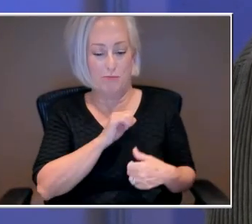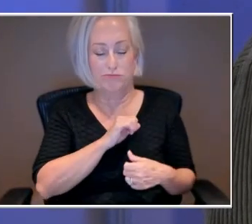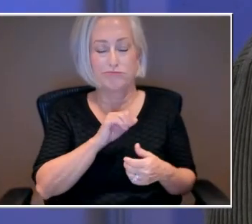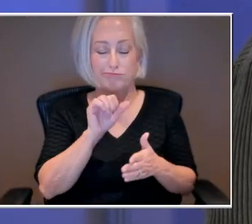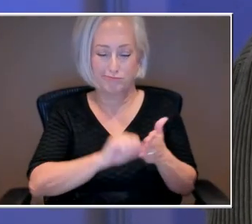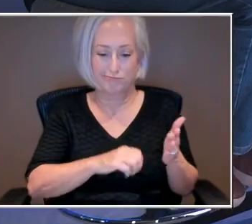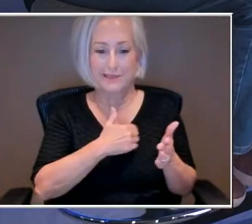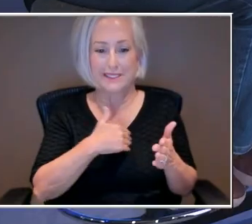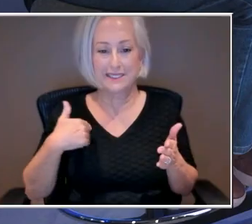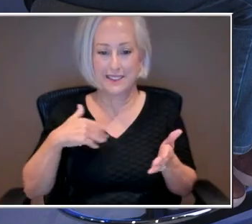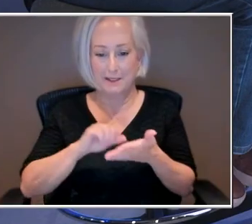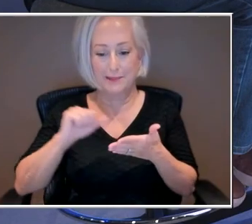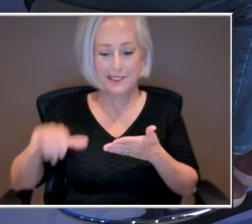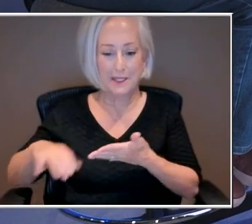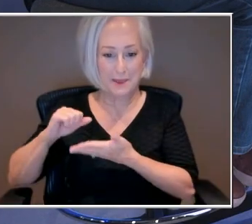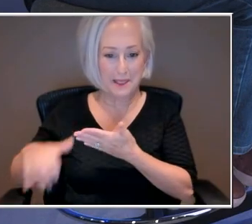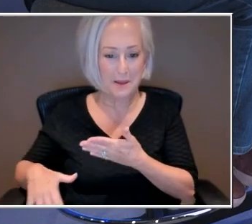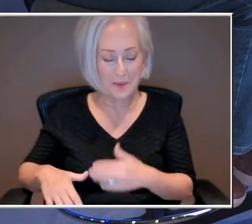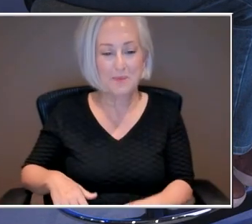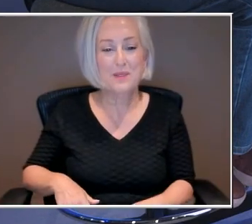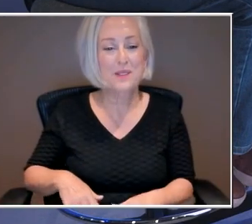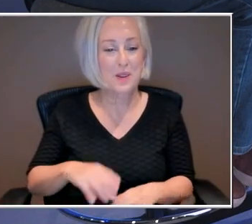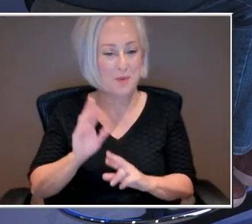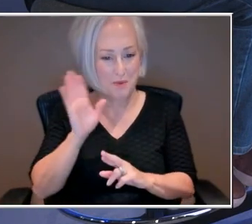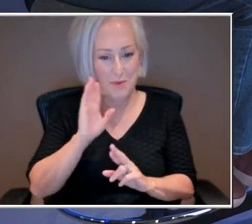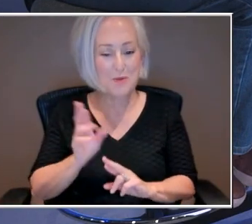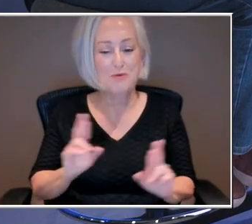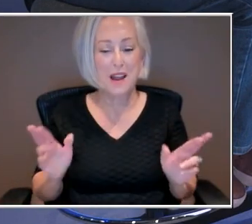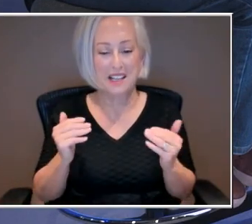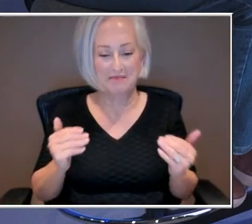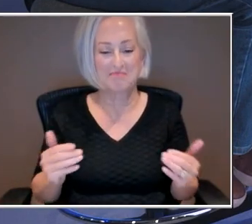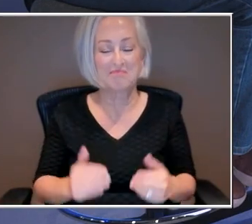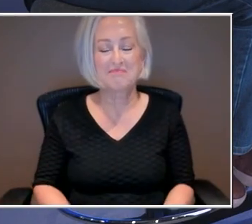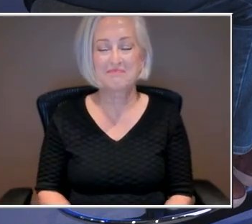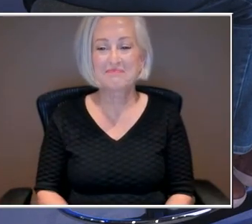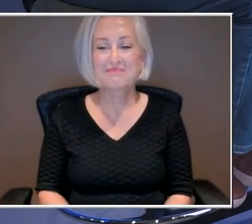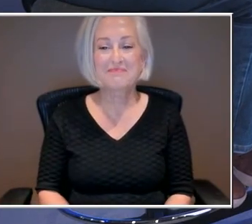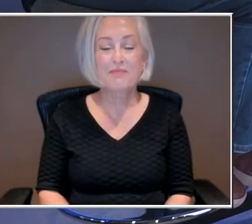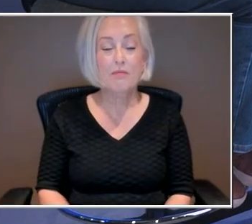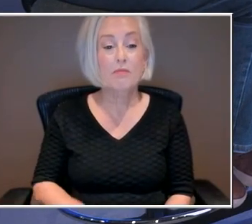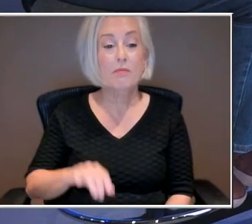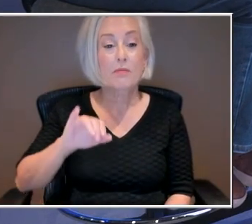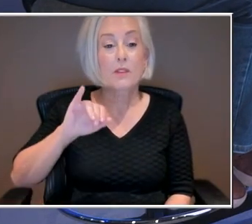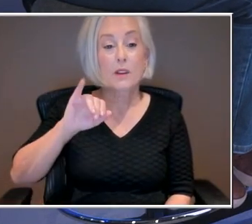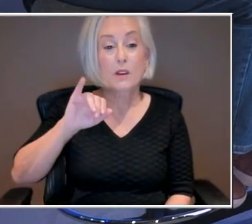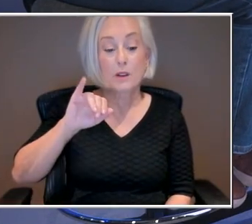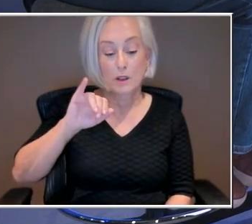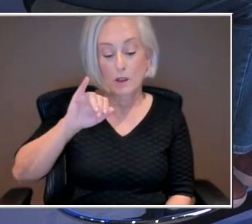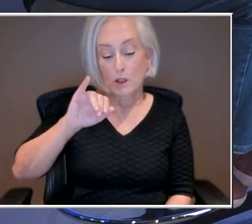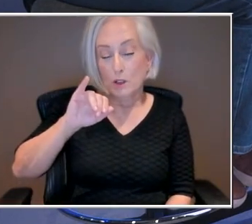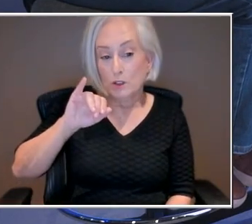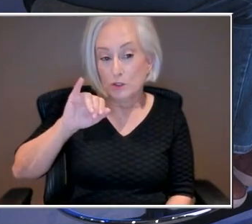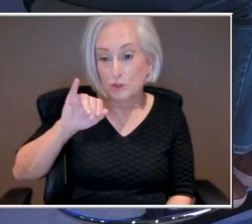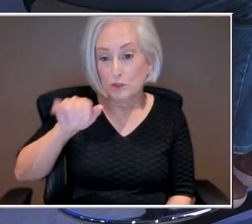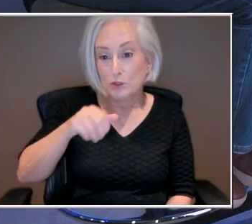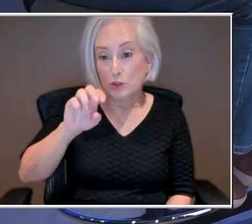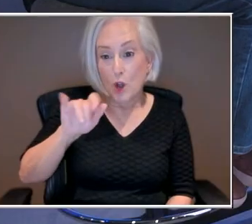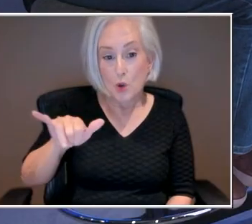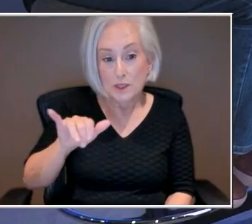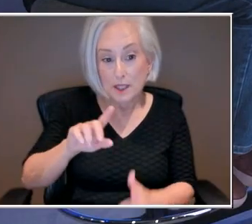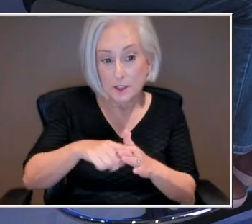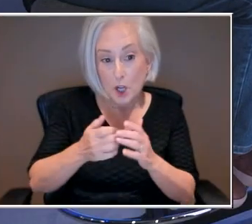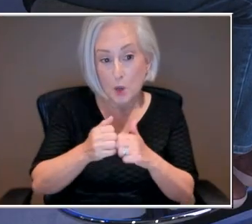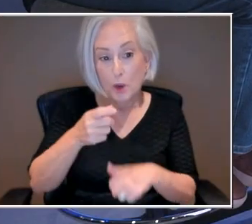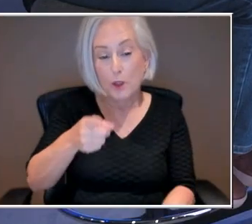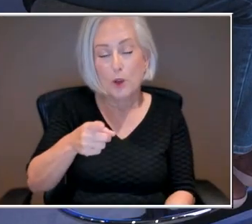we'll be good to go. So I want to go back a little bit. Josie, when did you first, because this all really started with you, when did you first